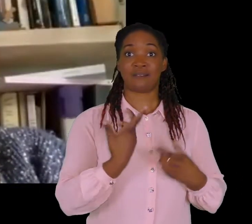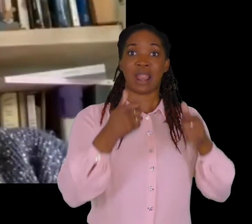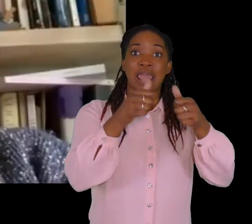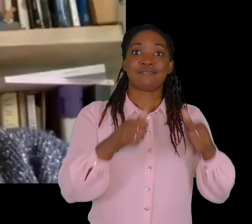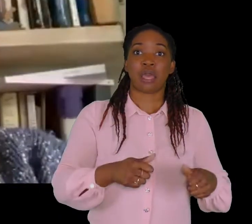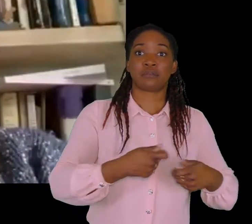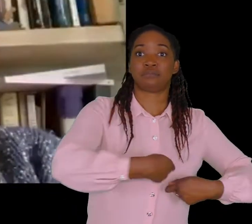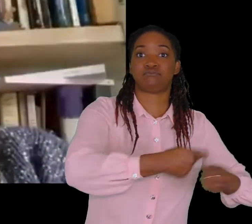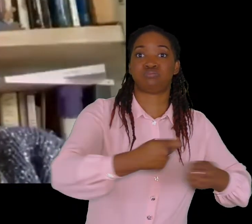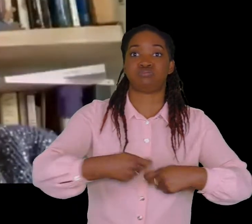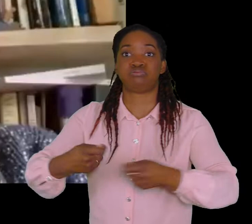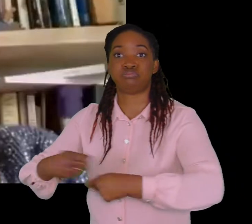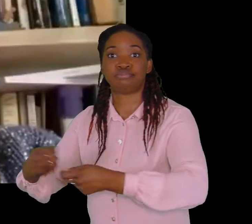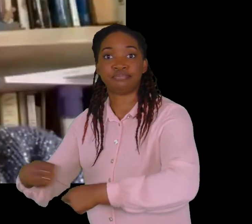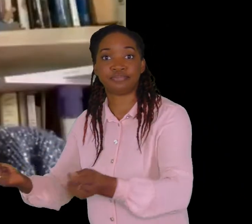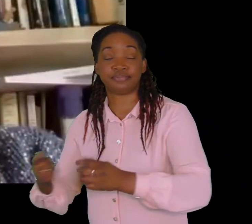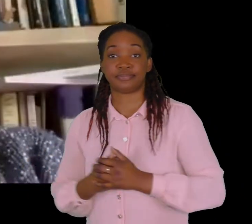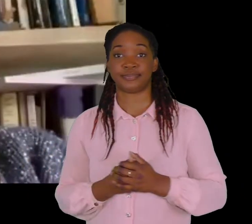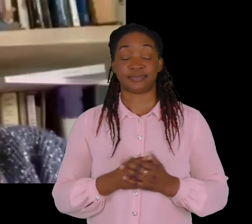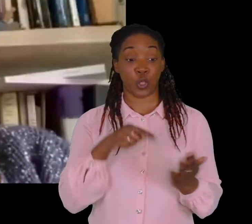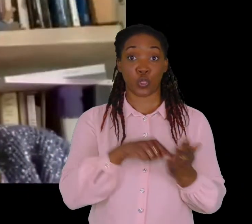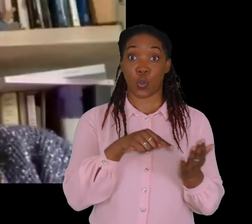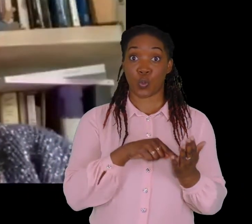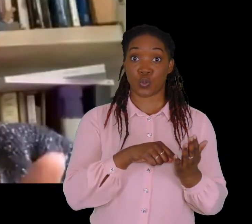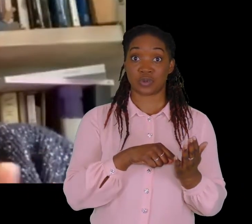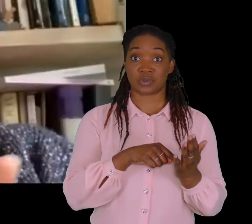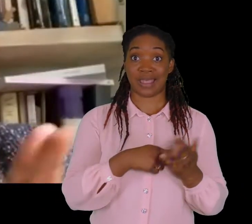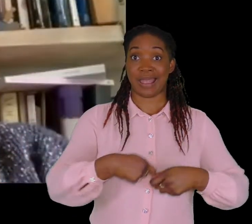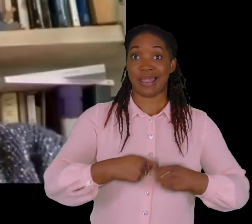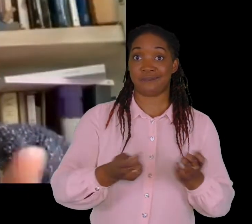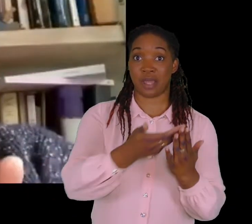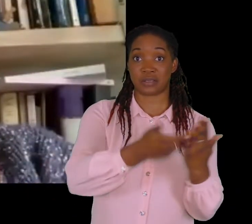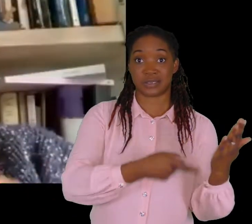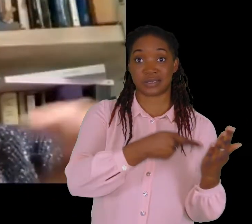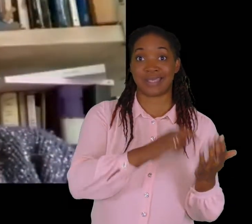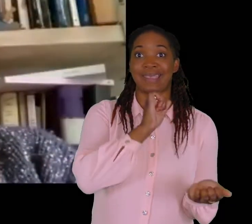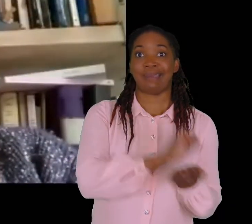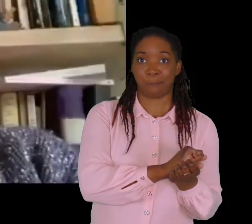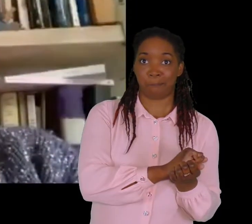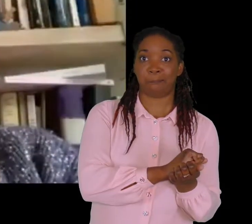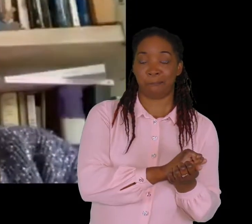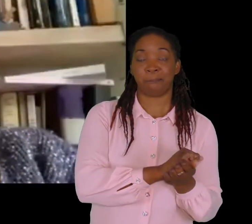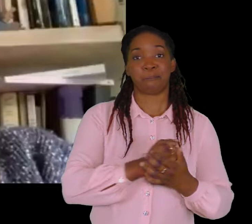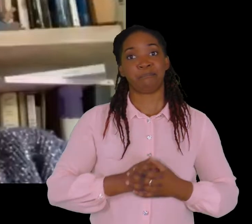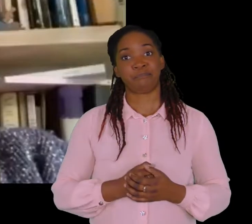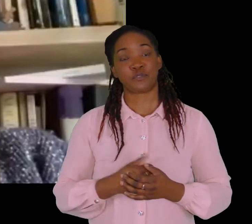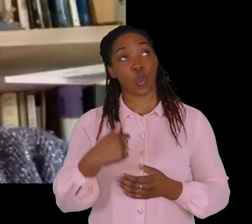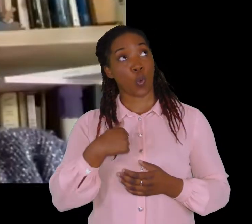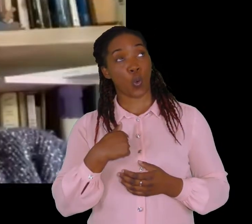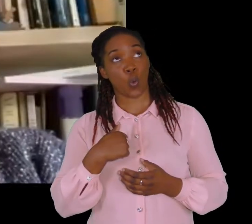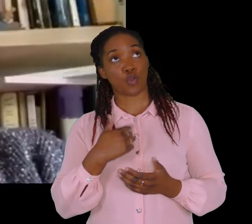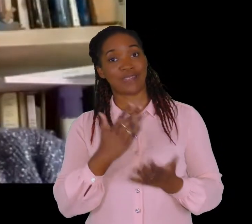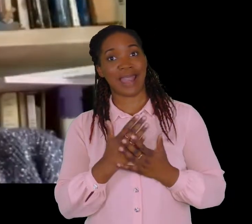out leaflets. And those leaflets ended up staying. And I'm sort of